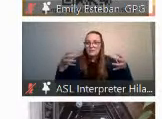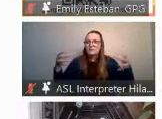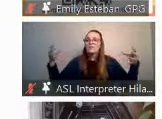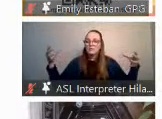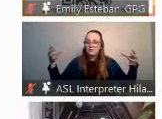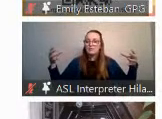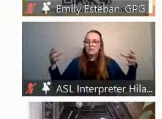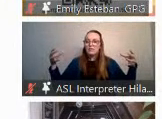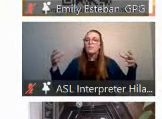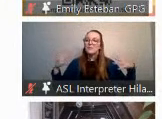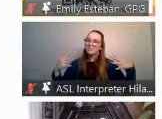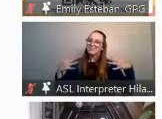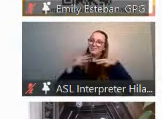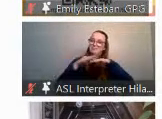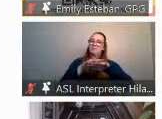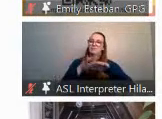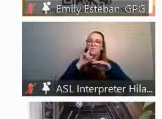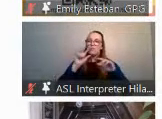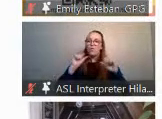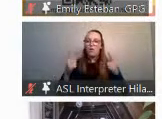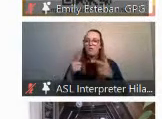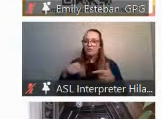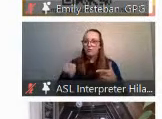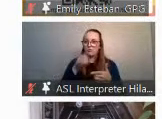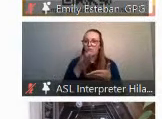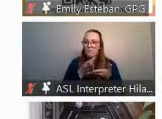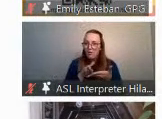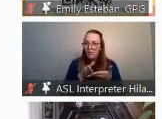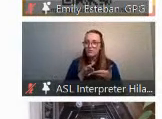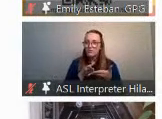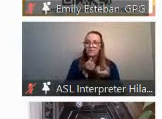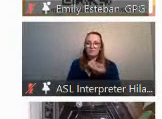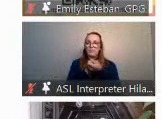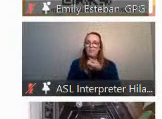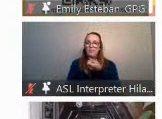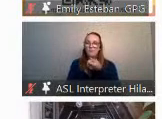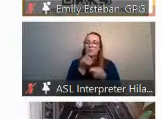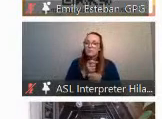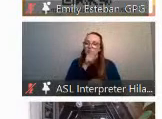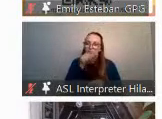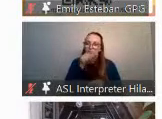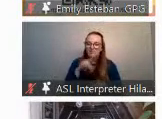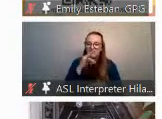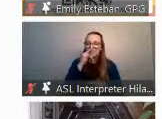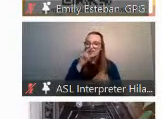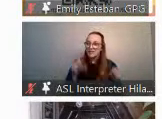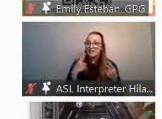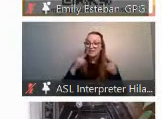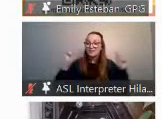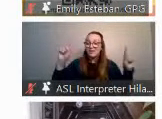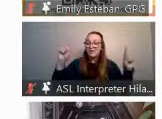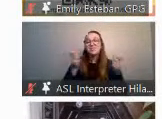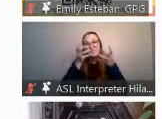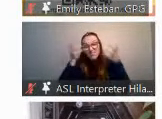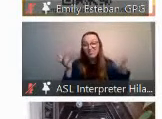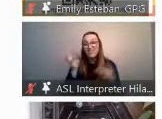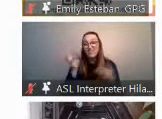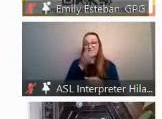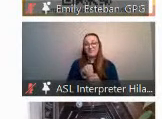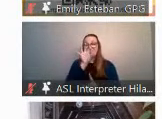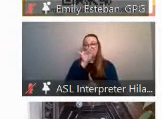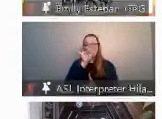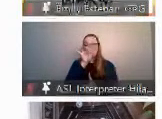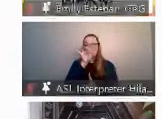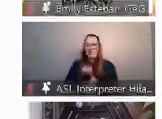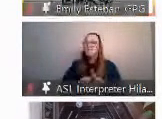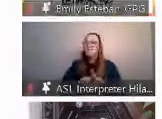entities to support and make sure the child has what it needs to be successful. There's a lot to that, but I think a lot of